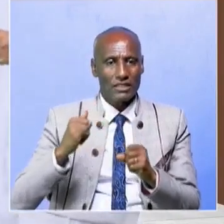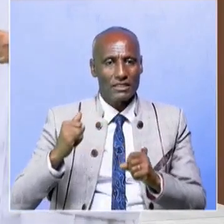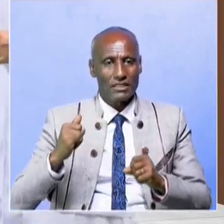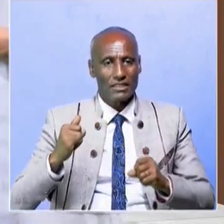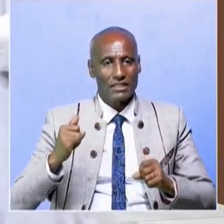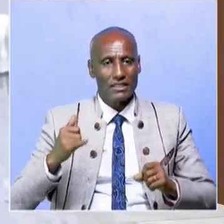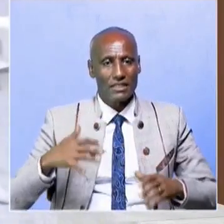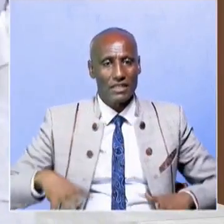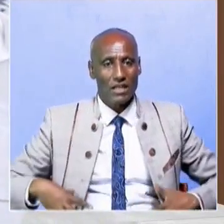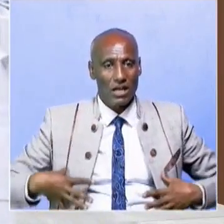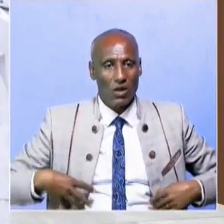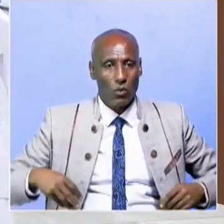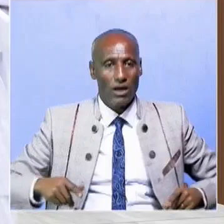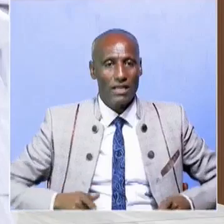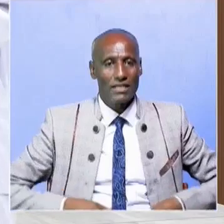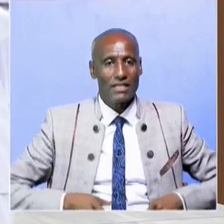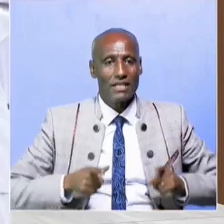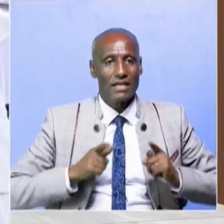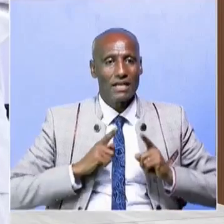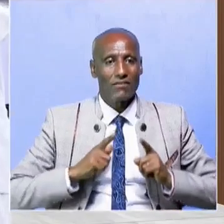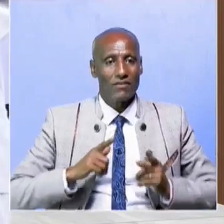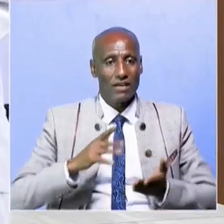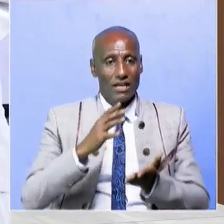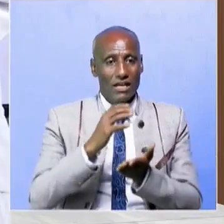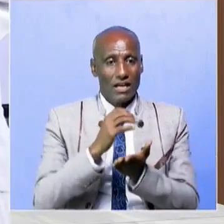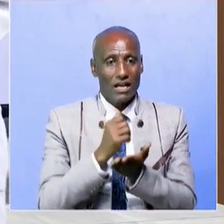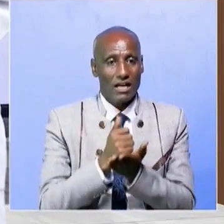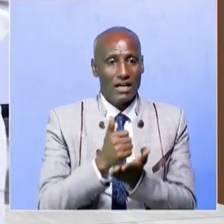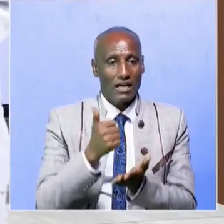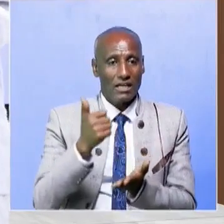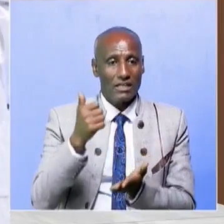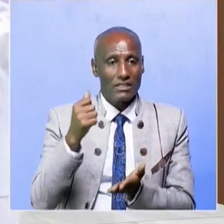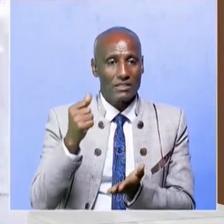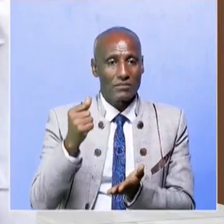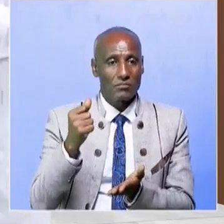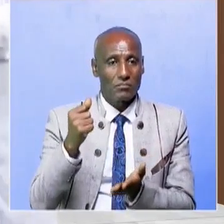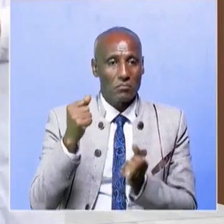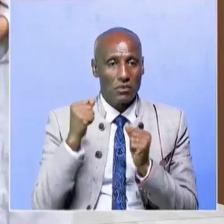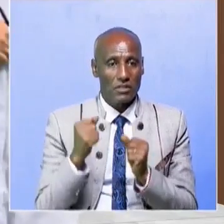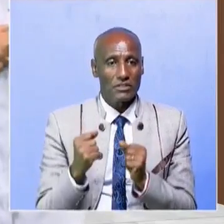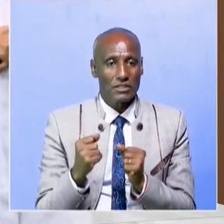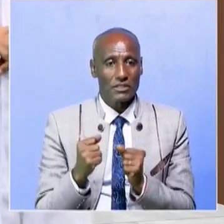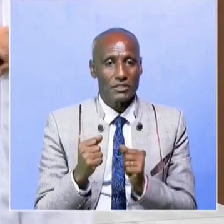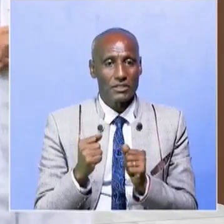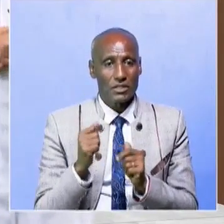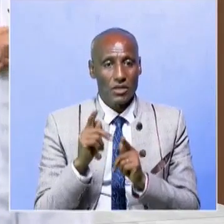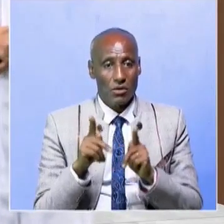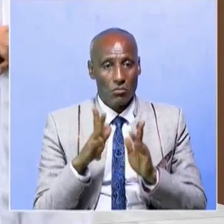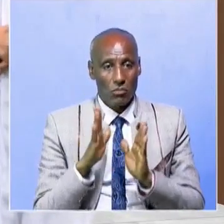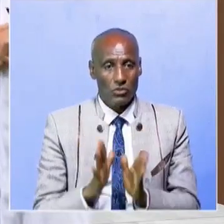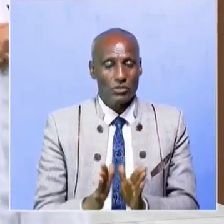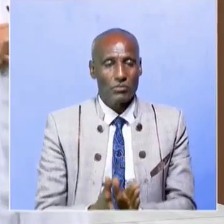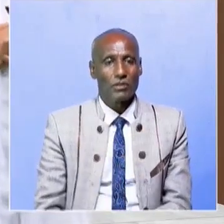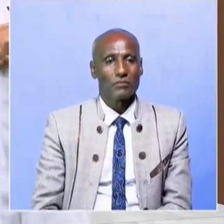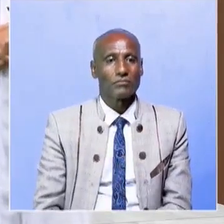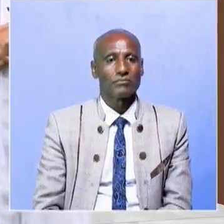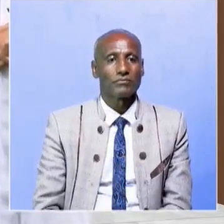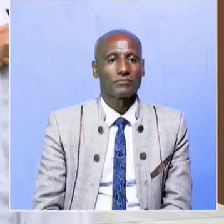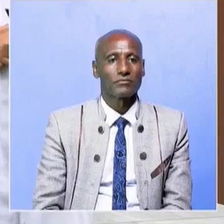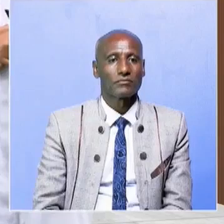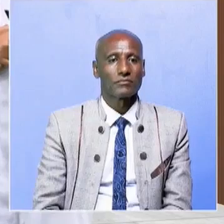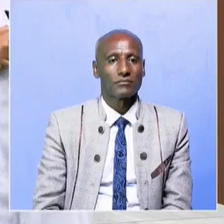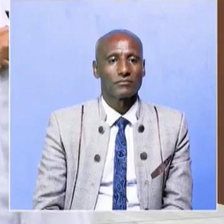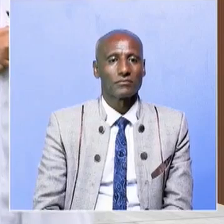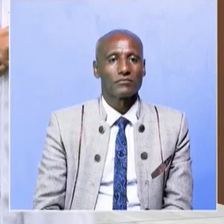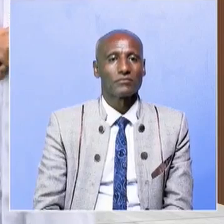as much as possible. Again, earlier when I was explaining the meanings of the vocabularies,